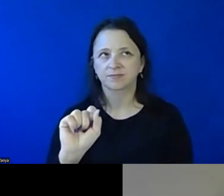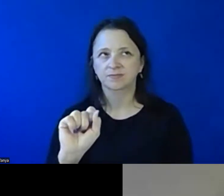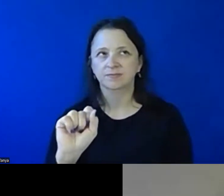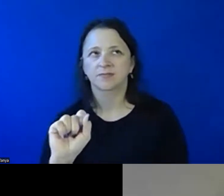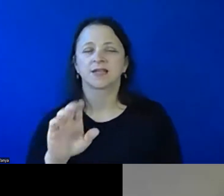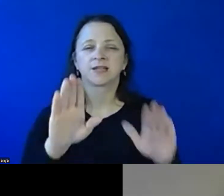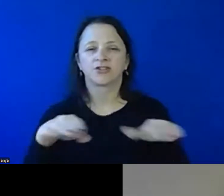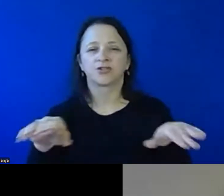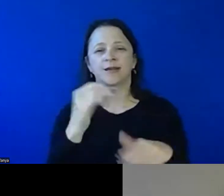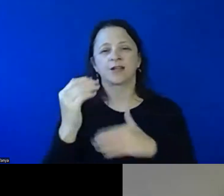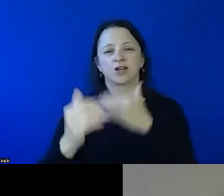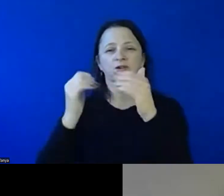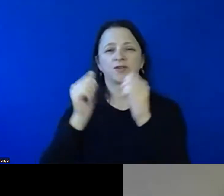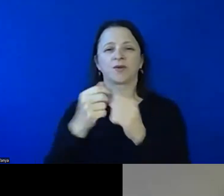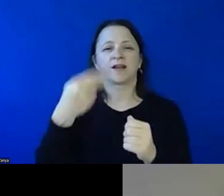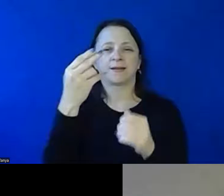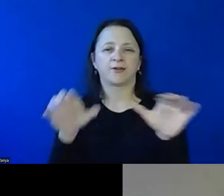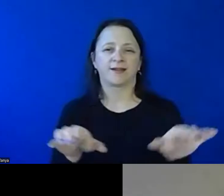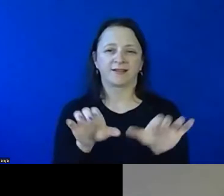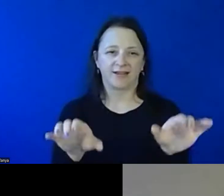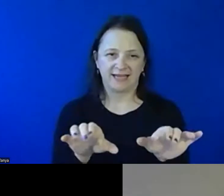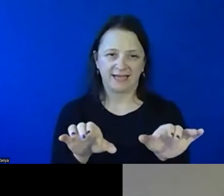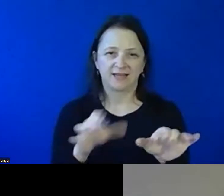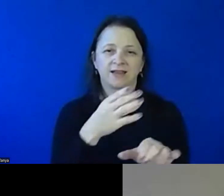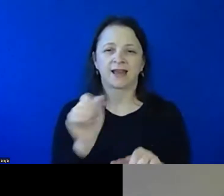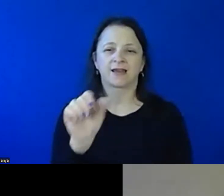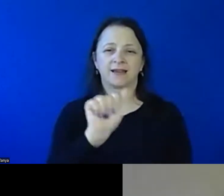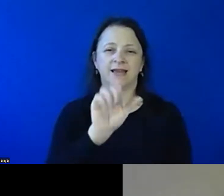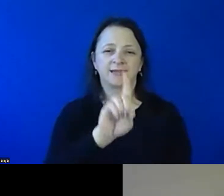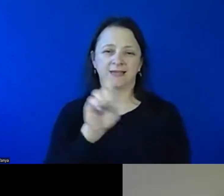children and adults with hyperactivity and ADD,